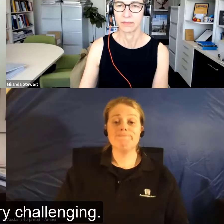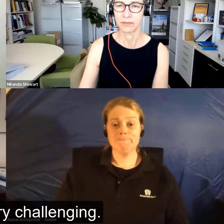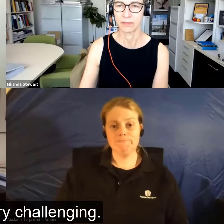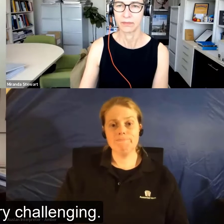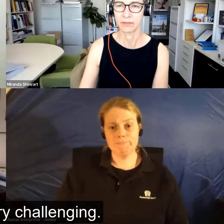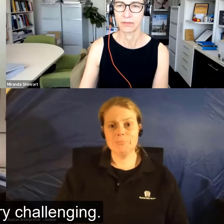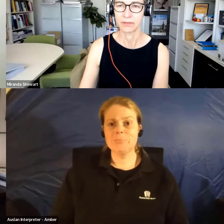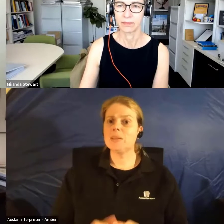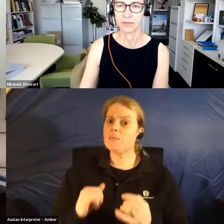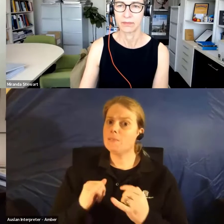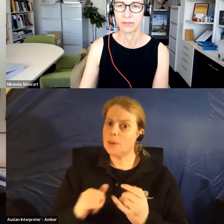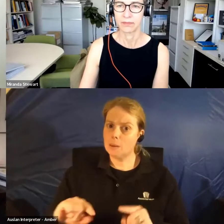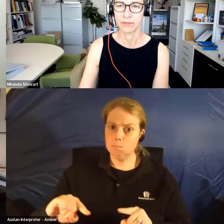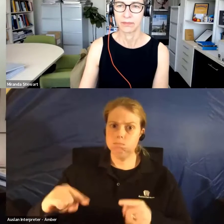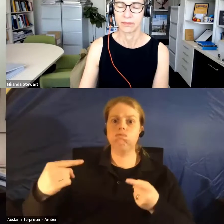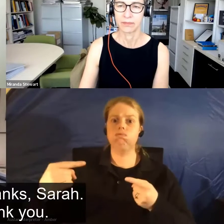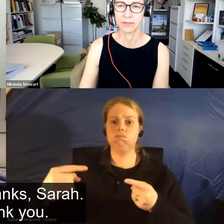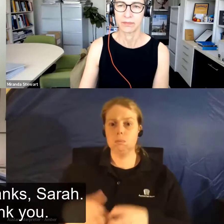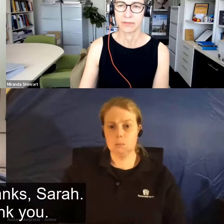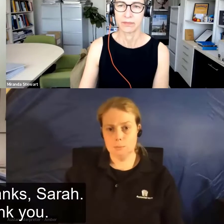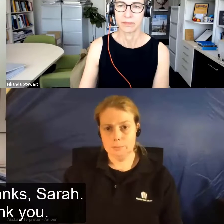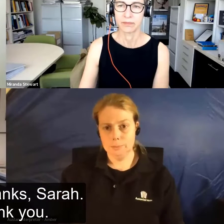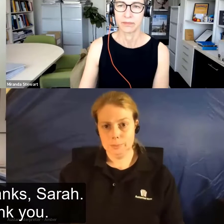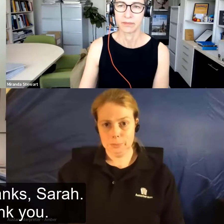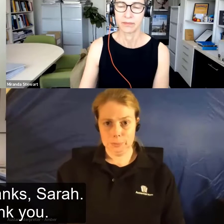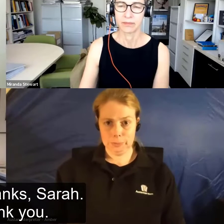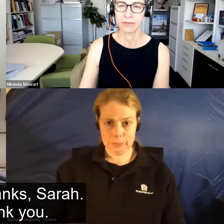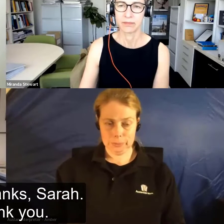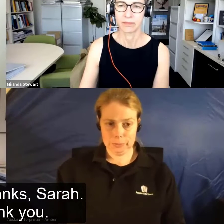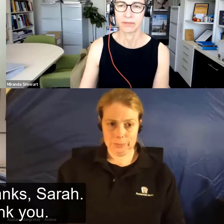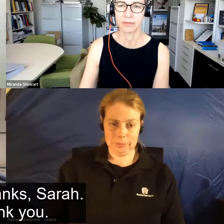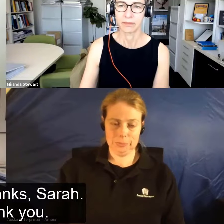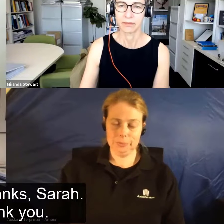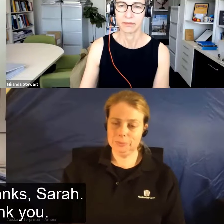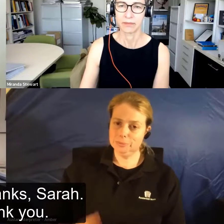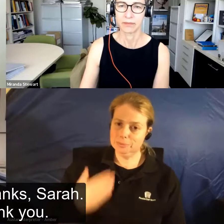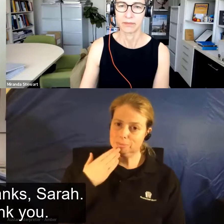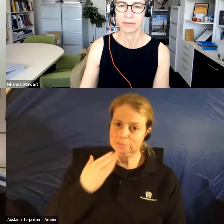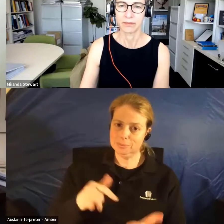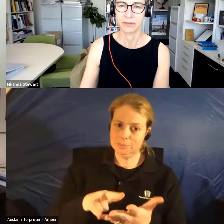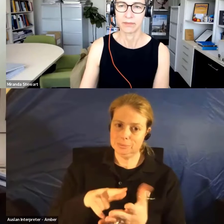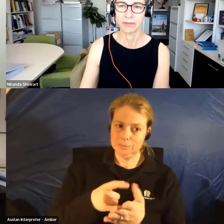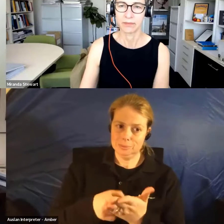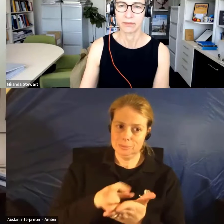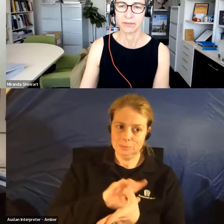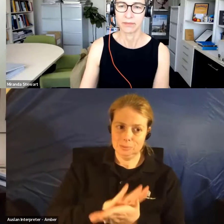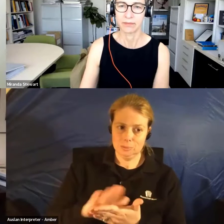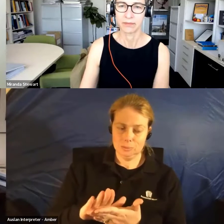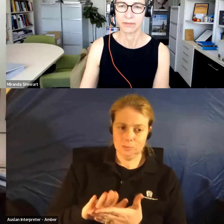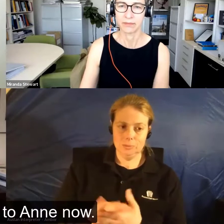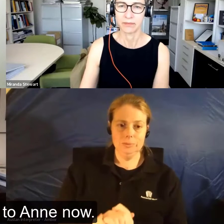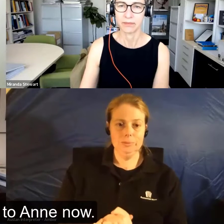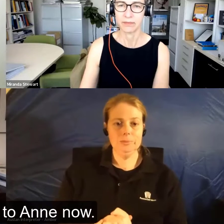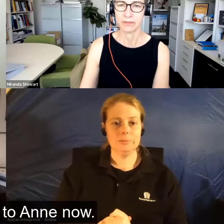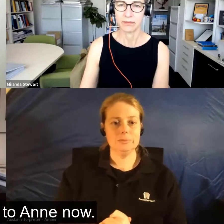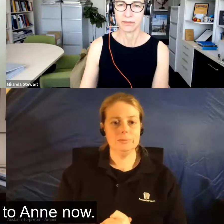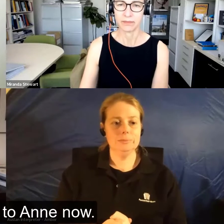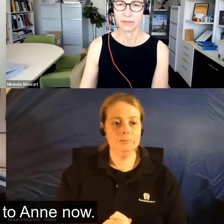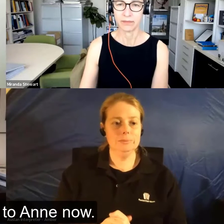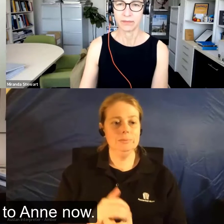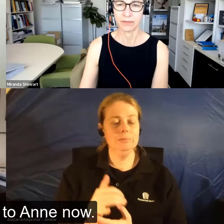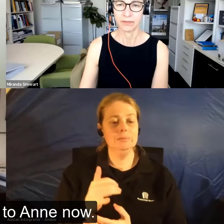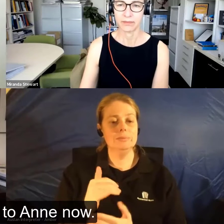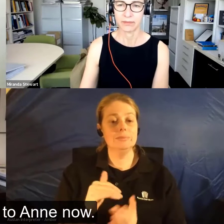very challenging. Yeah, thanks, Sarah. Thank you. I might turn